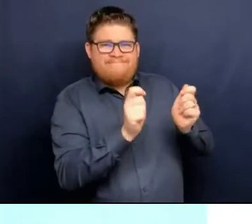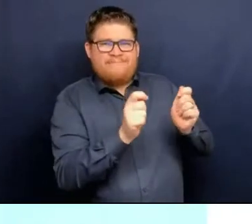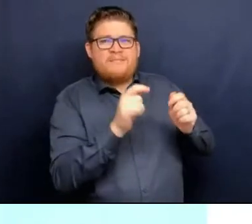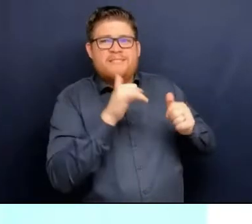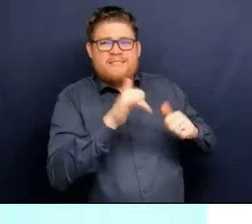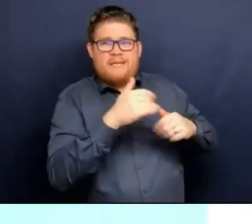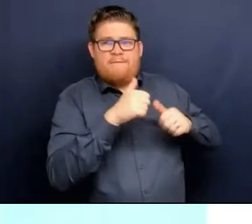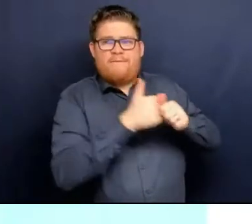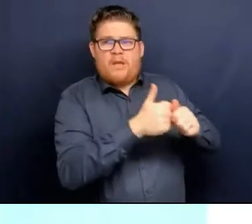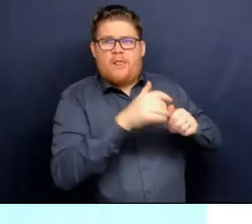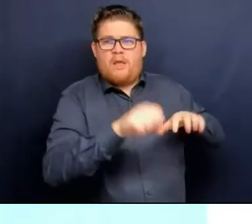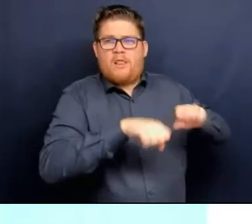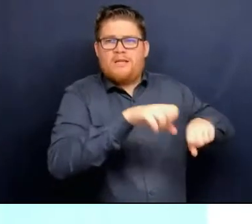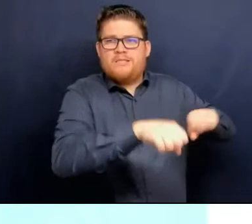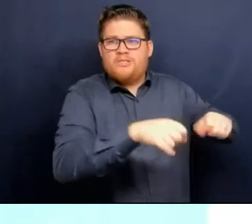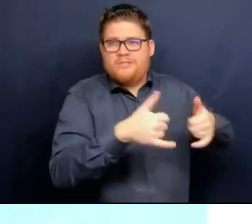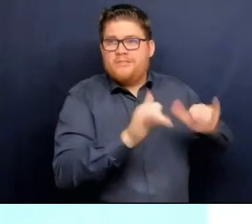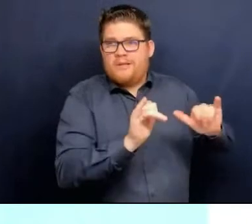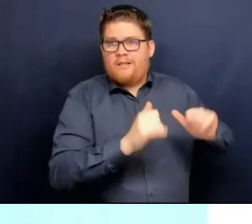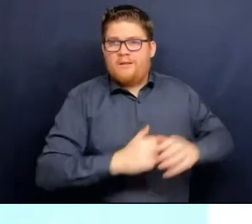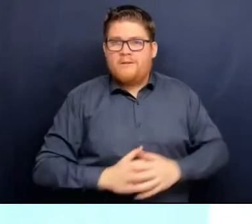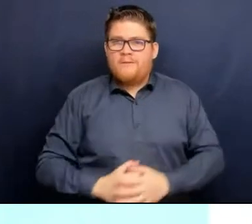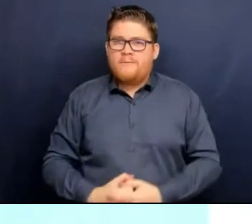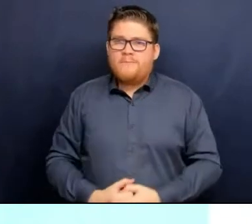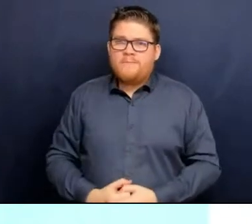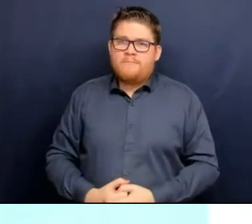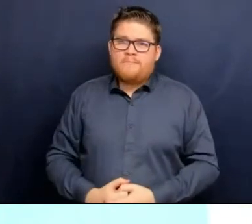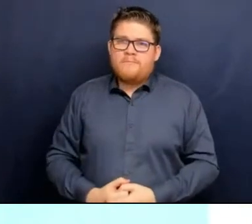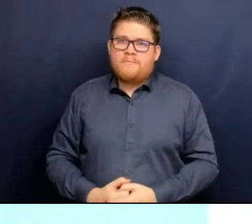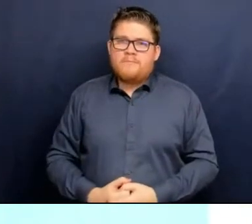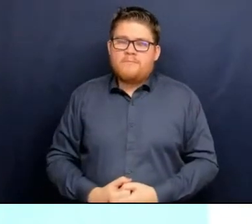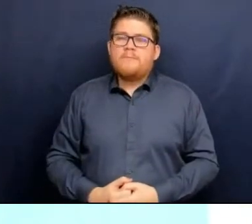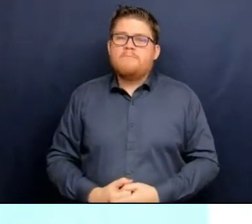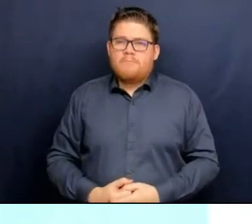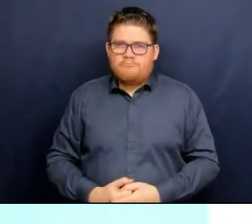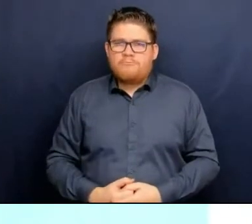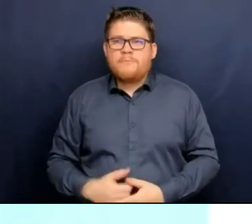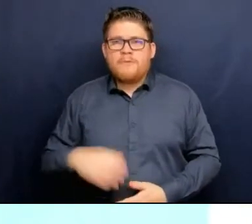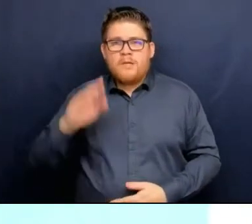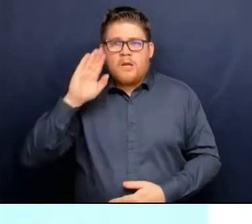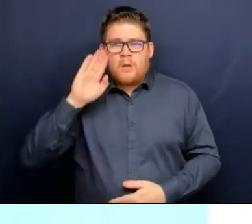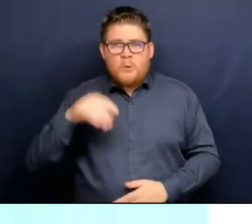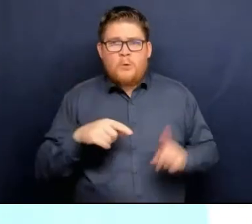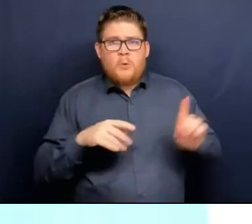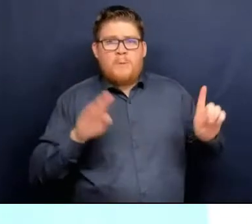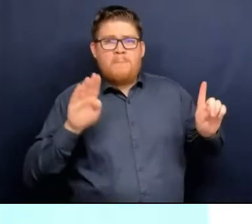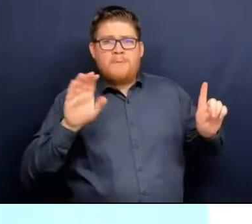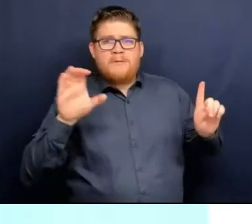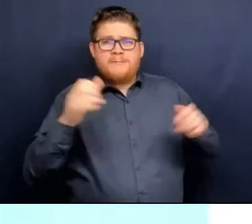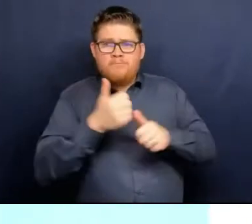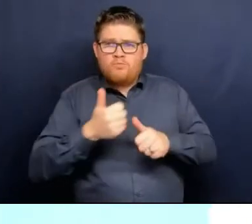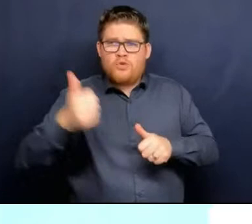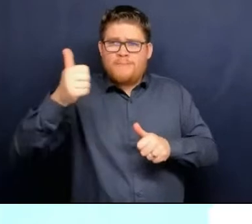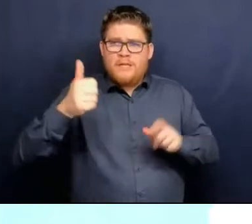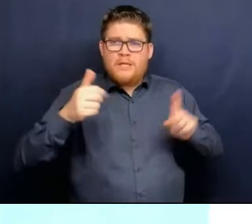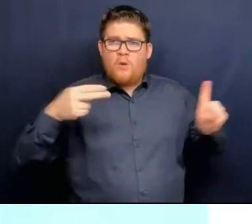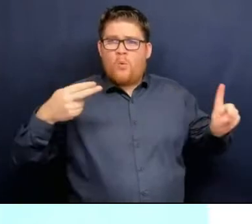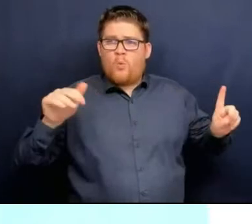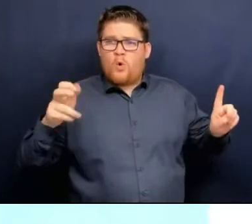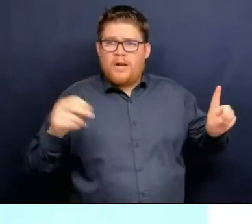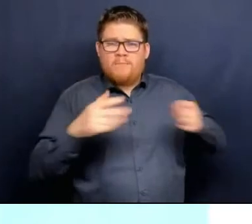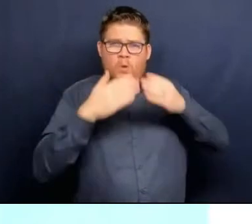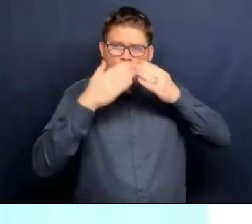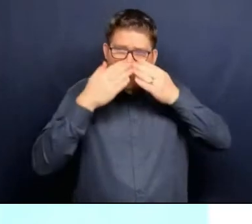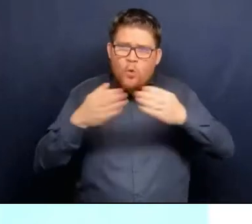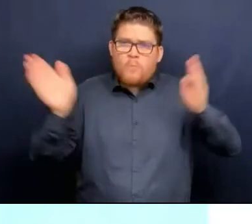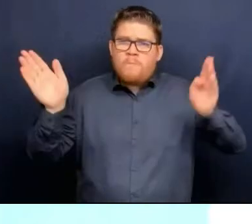plan. And I know that Premier Horgan and his government are open to doing that, because we've already taken certain steps towards